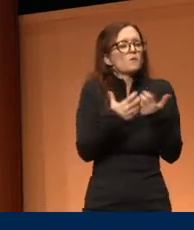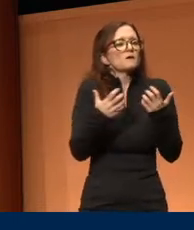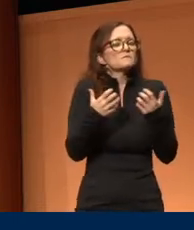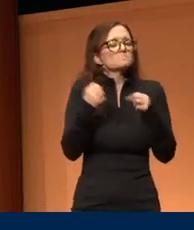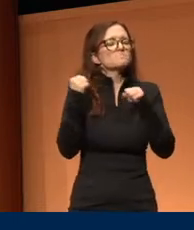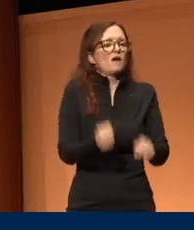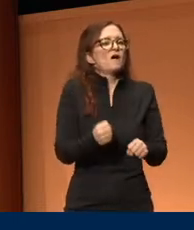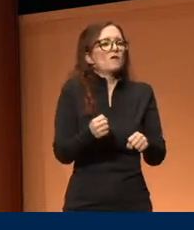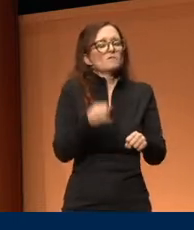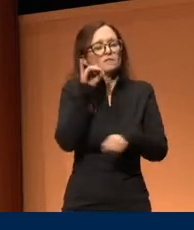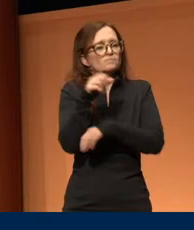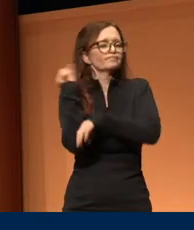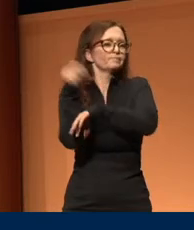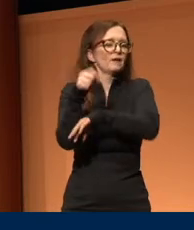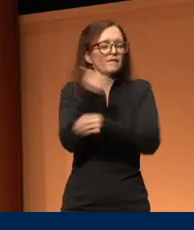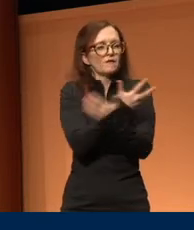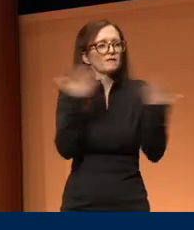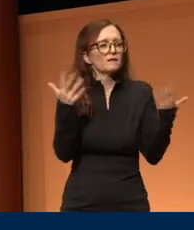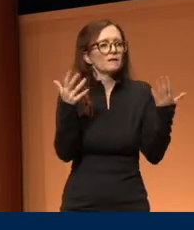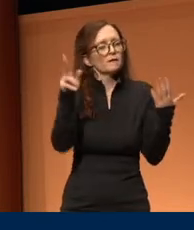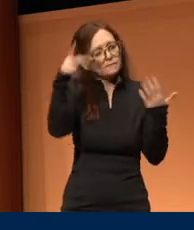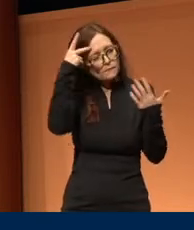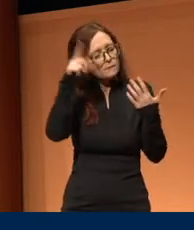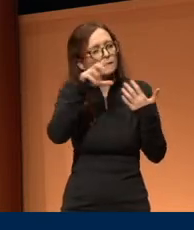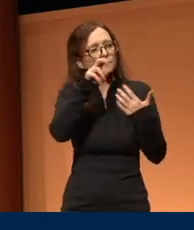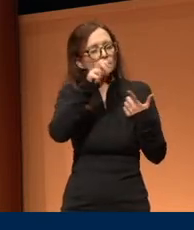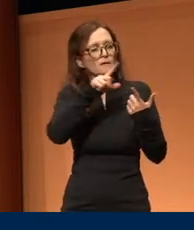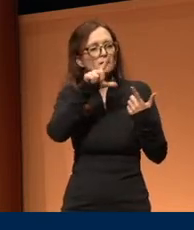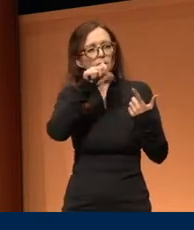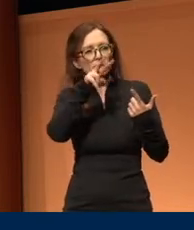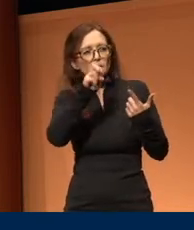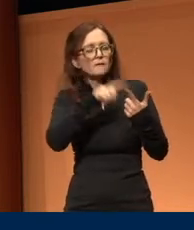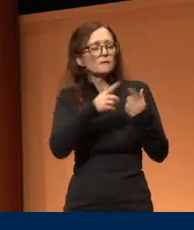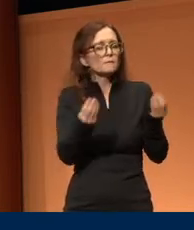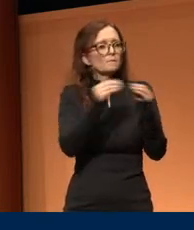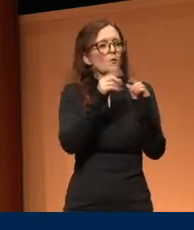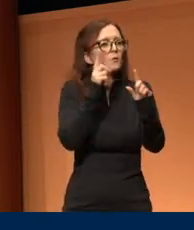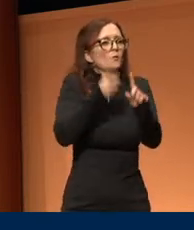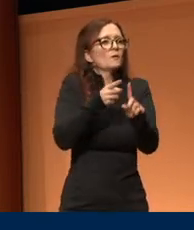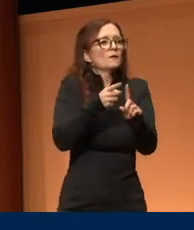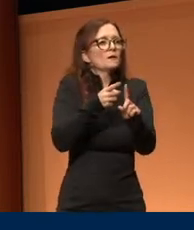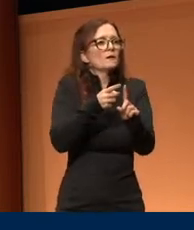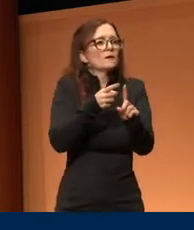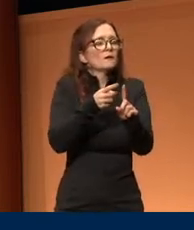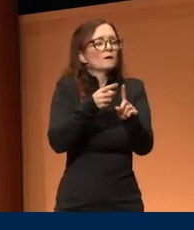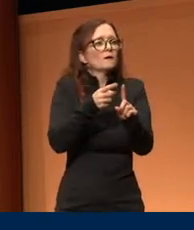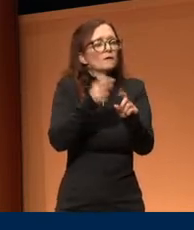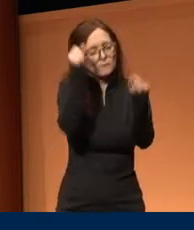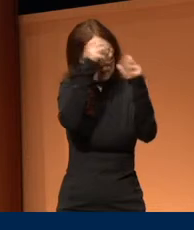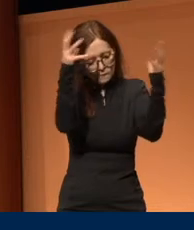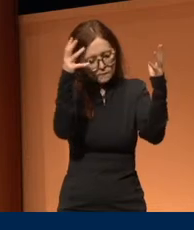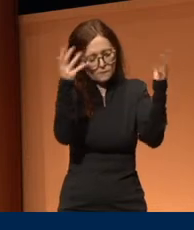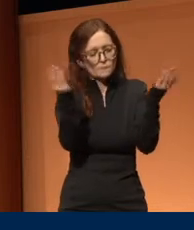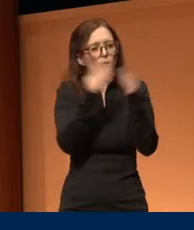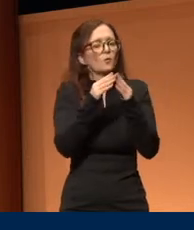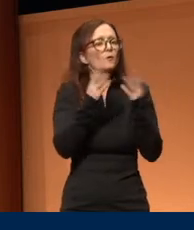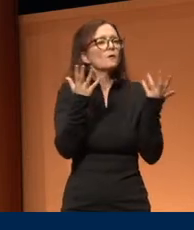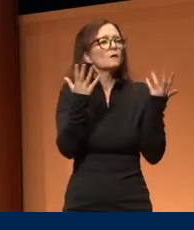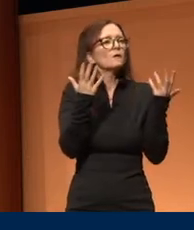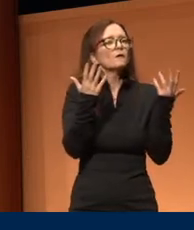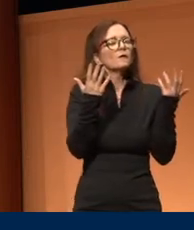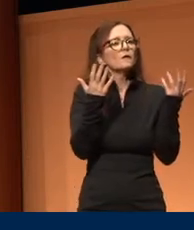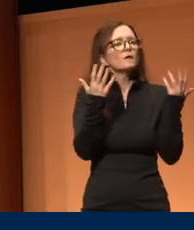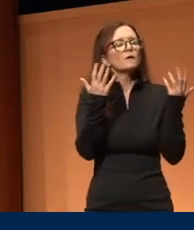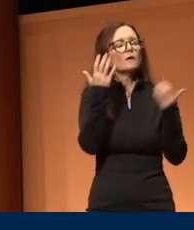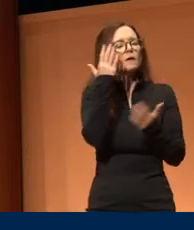trumps anything else. A politics of love may thus point towards a more radical reform agenda, which would involve questioning